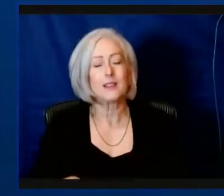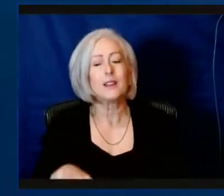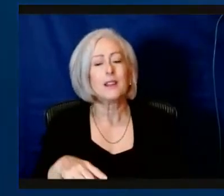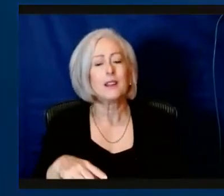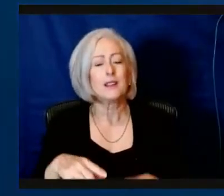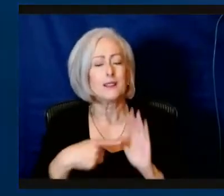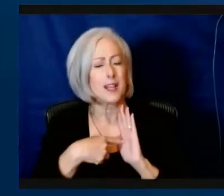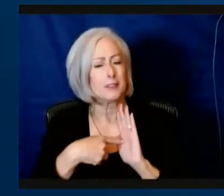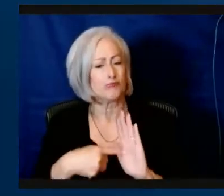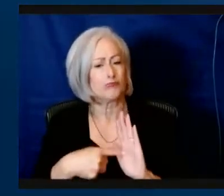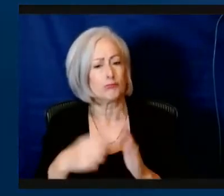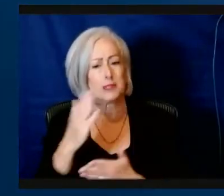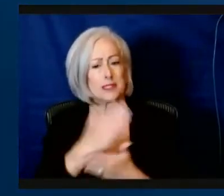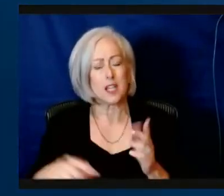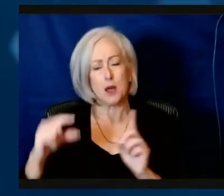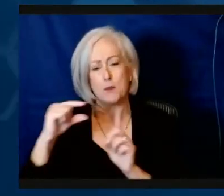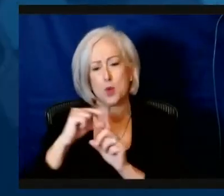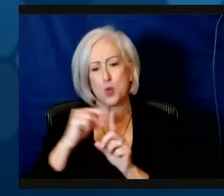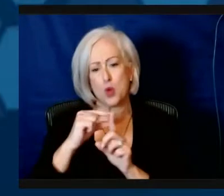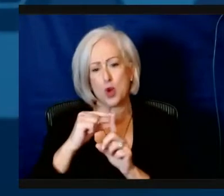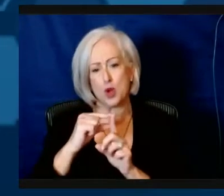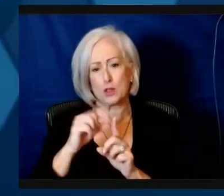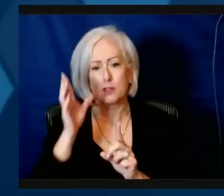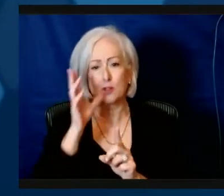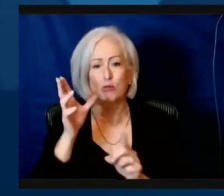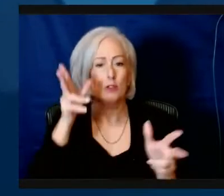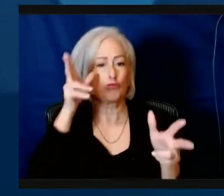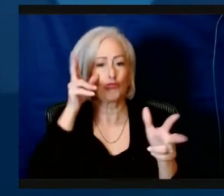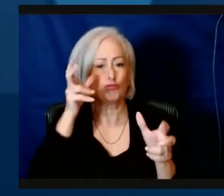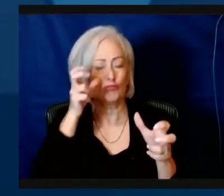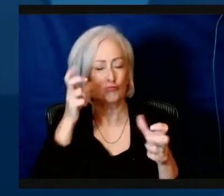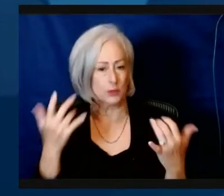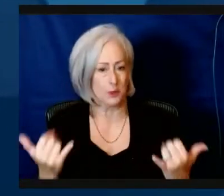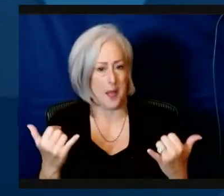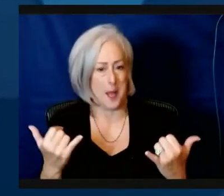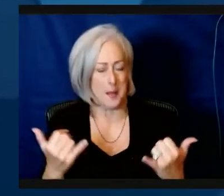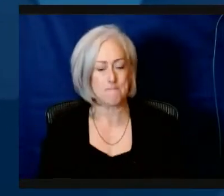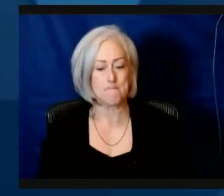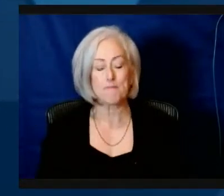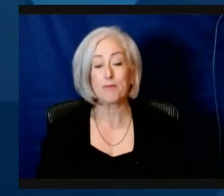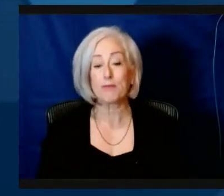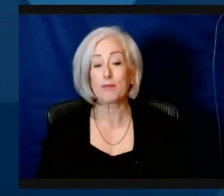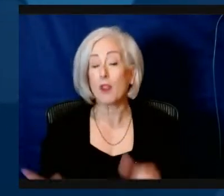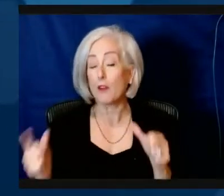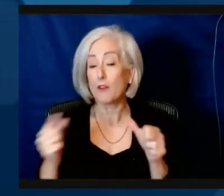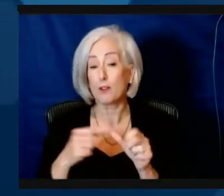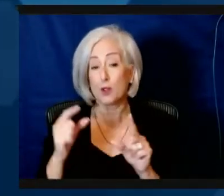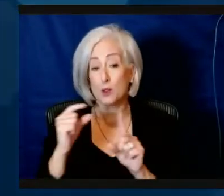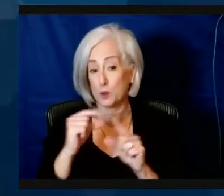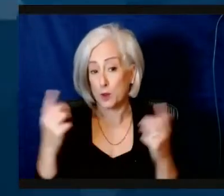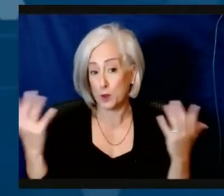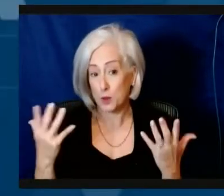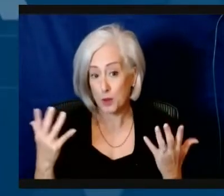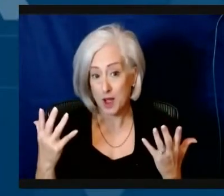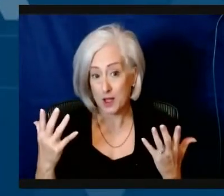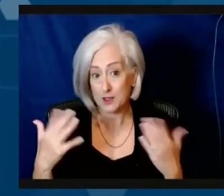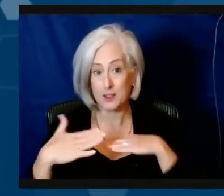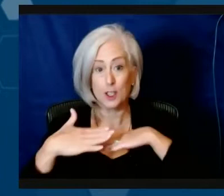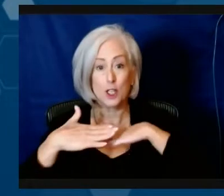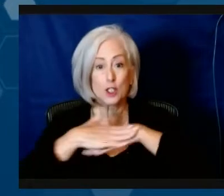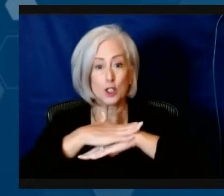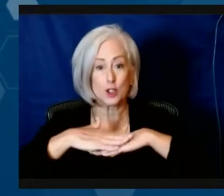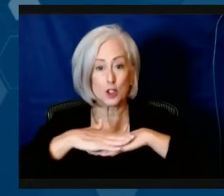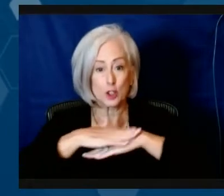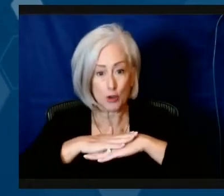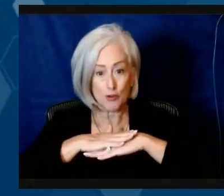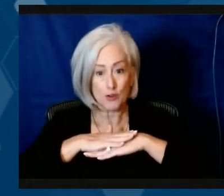may hear our experts use today. Our first term today is surface receptor signaling.